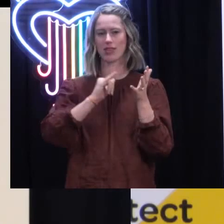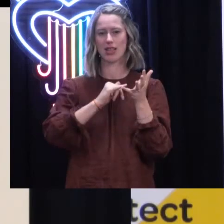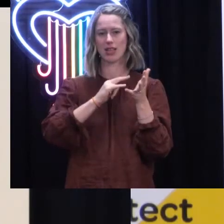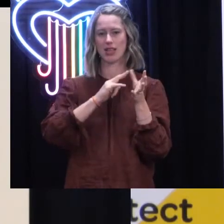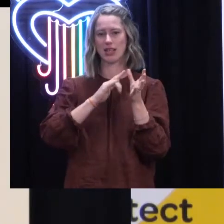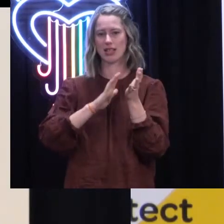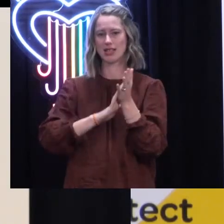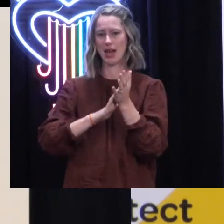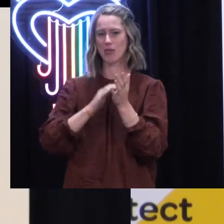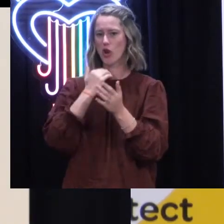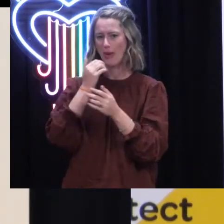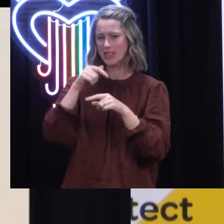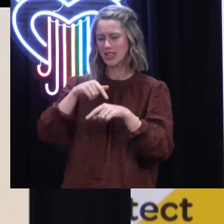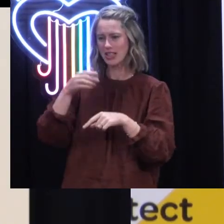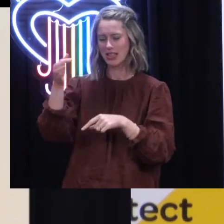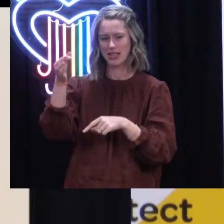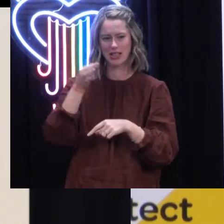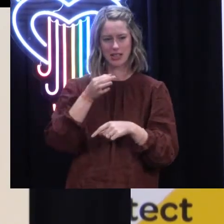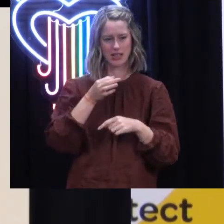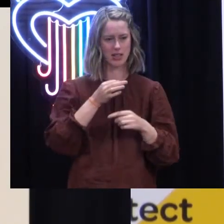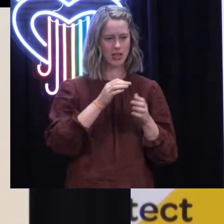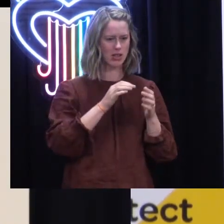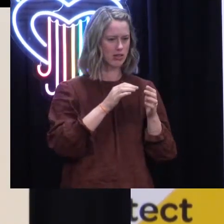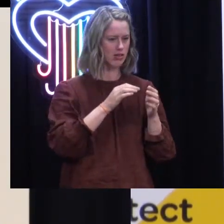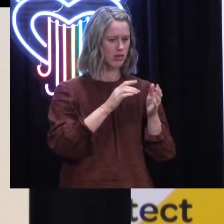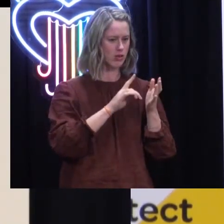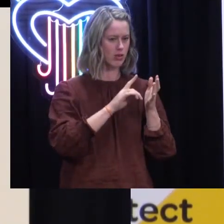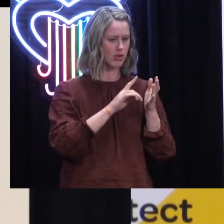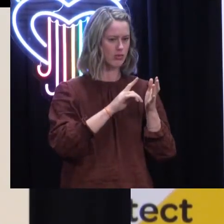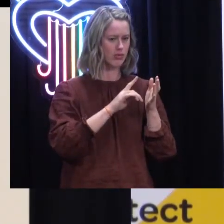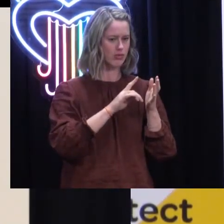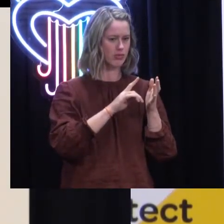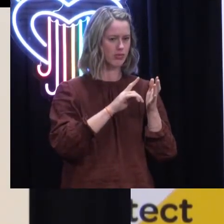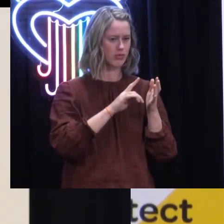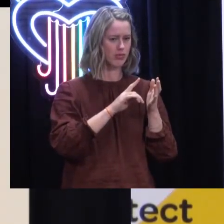On AUKUS, was New Zealand approached at any point about